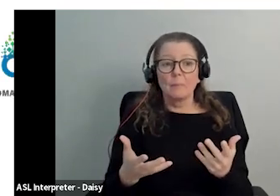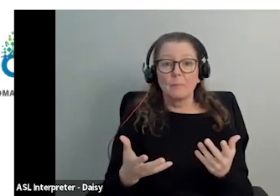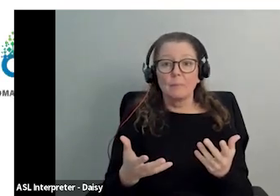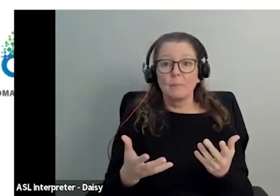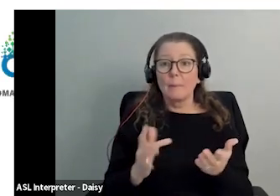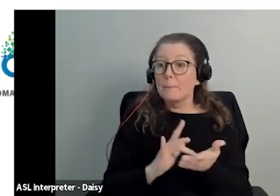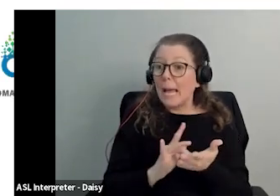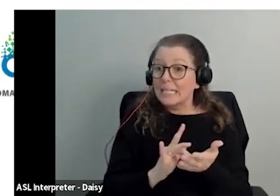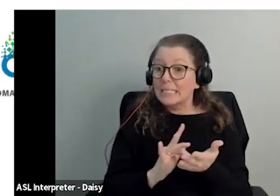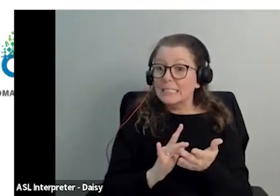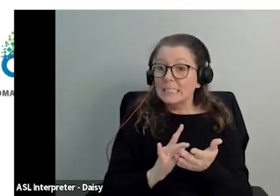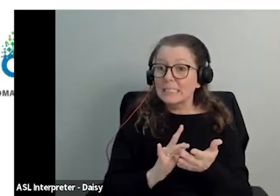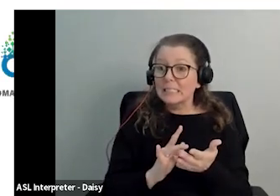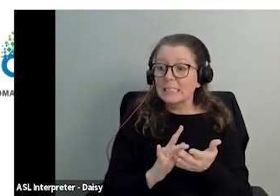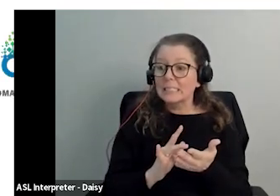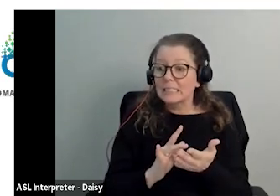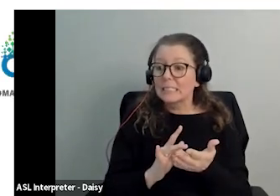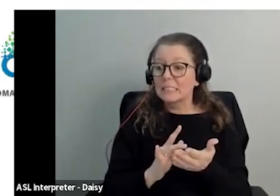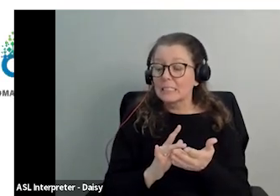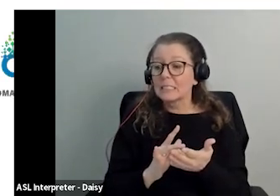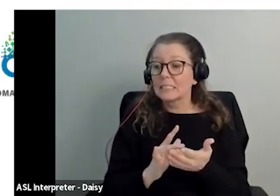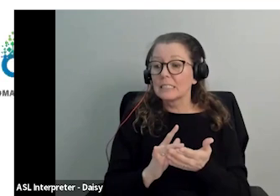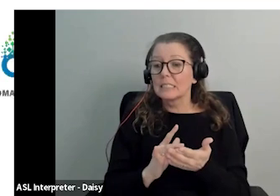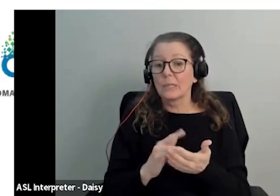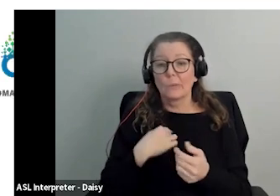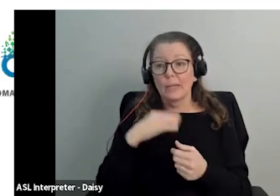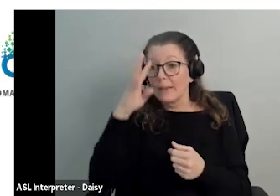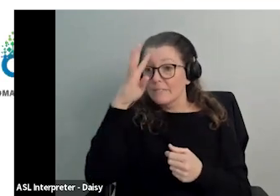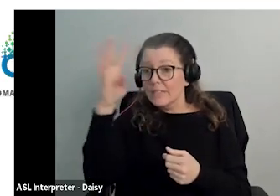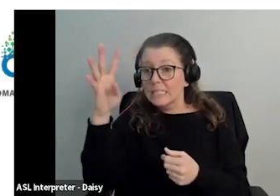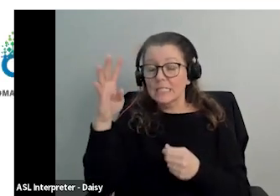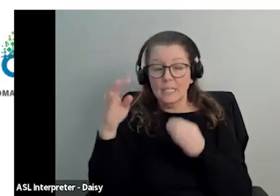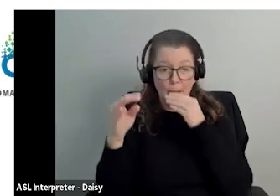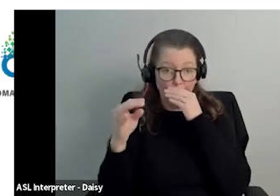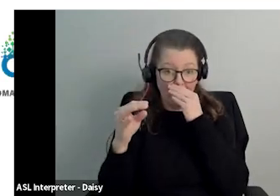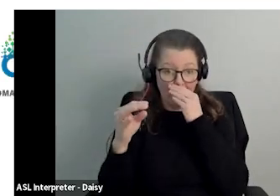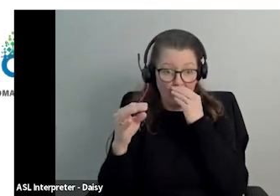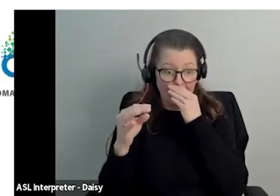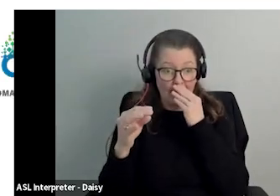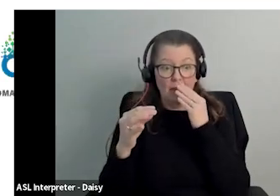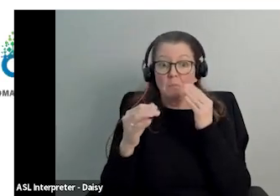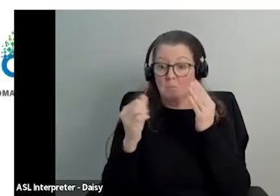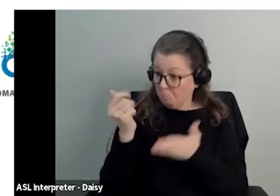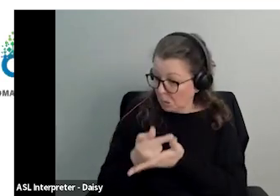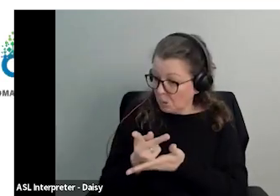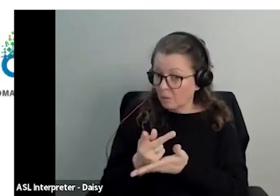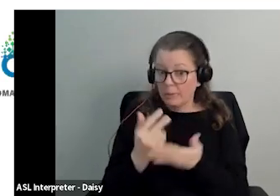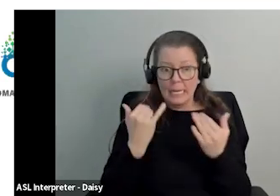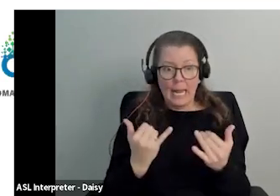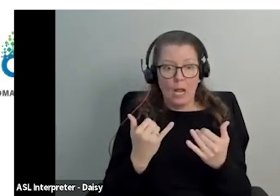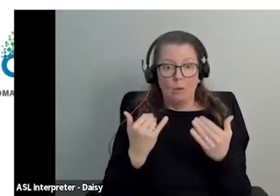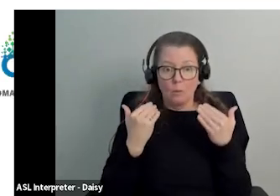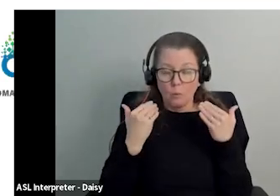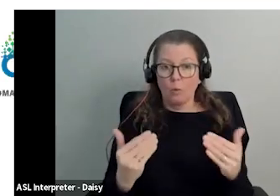the medicines that we are, we've invented them, we've got them approved, and now we have to produce them. And so everything that happens